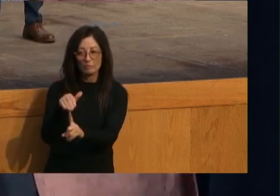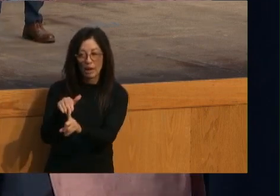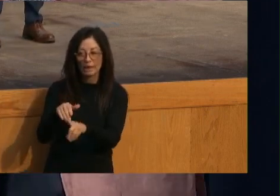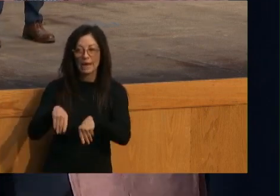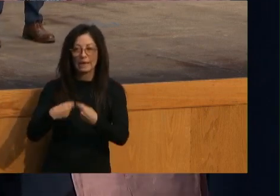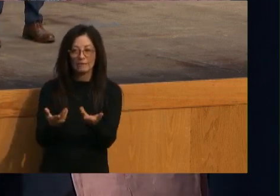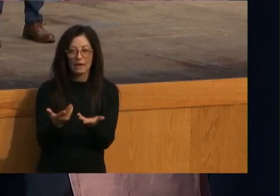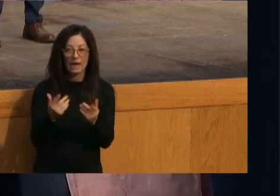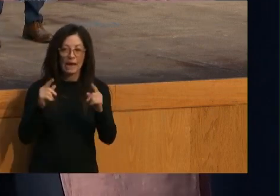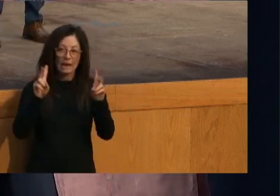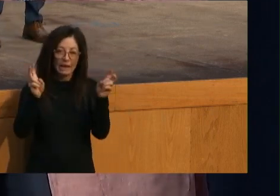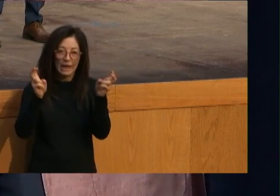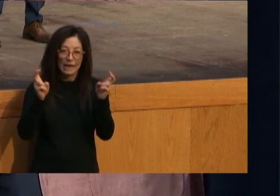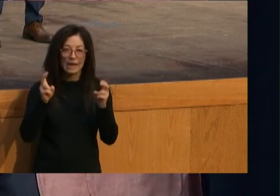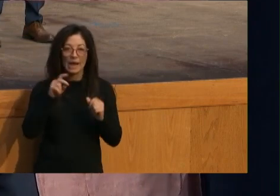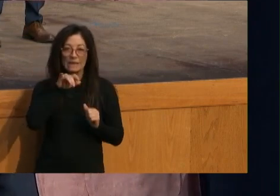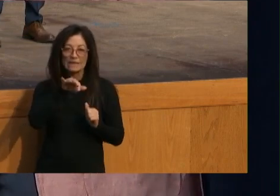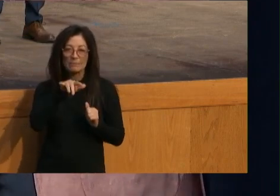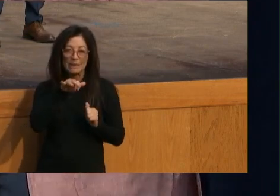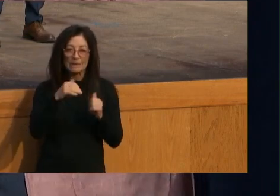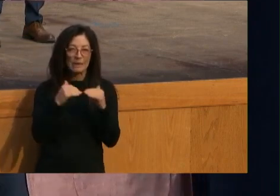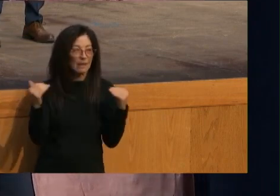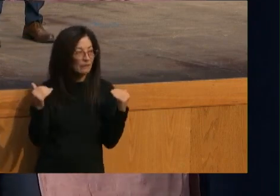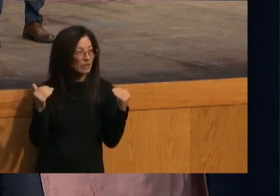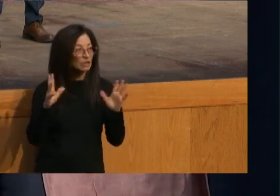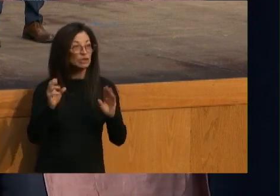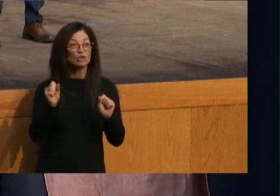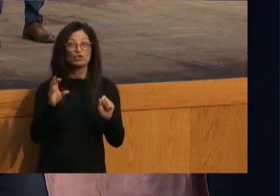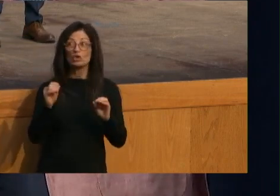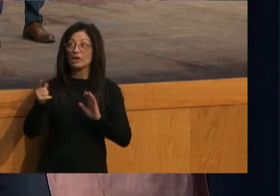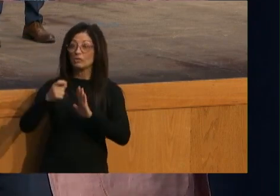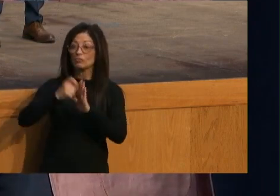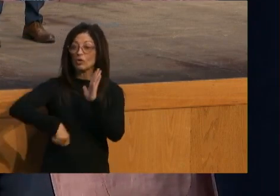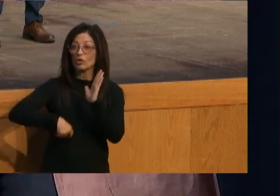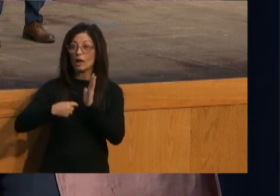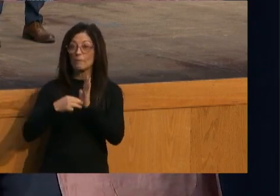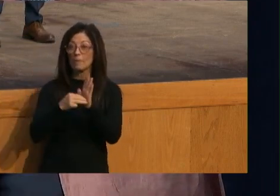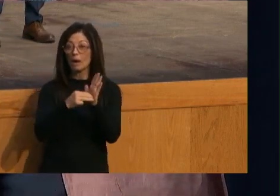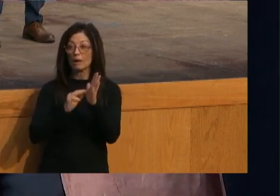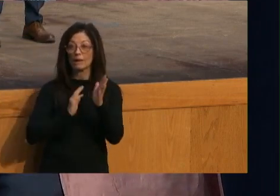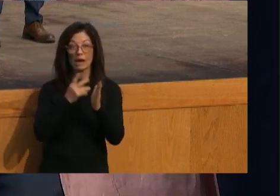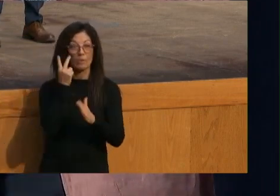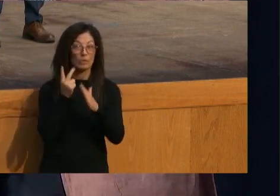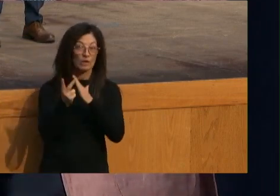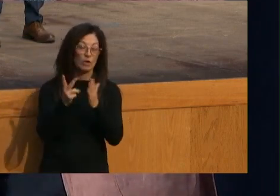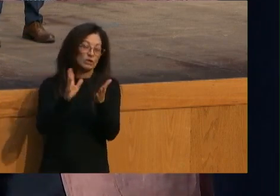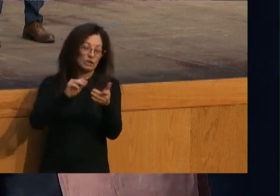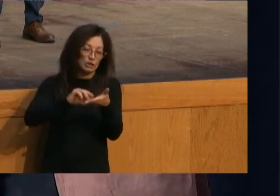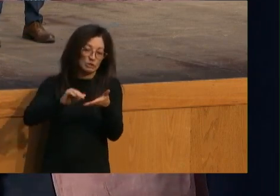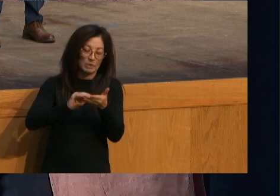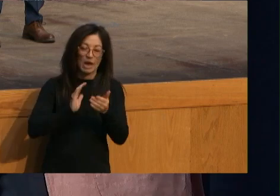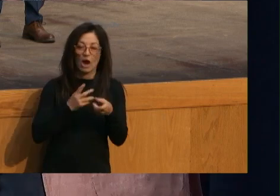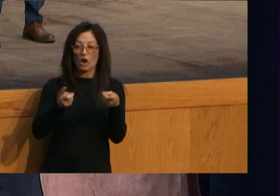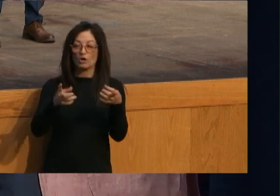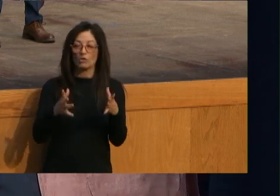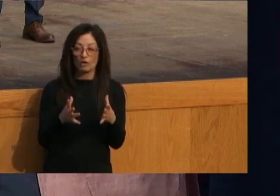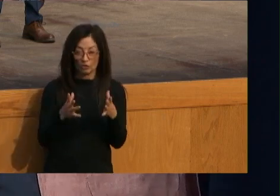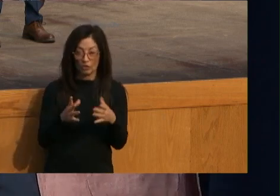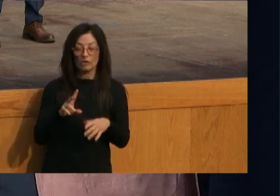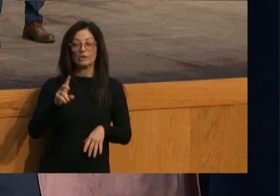level, as he calls it. And so he wrote a model, and our director of predictive